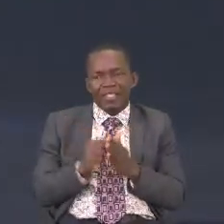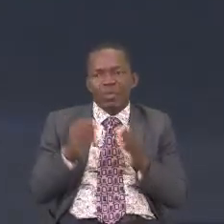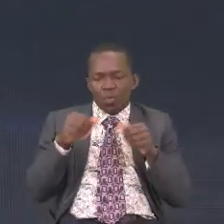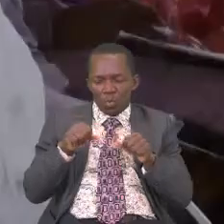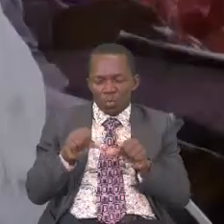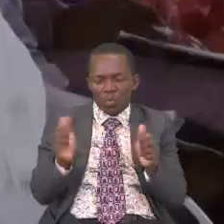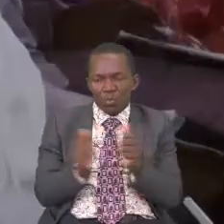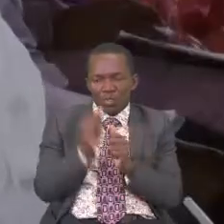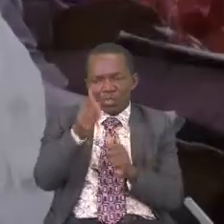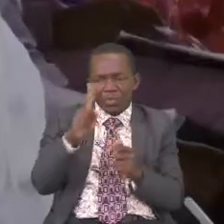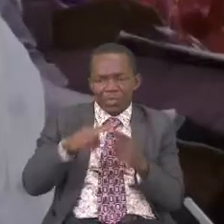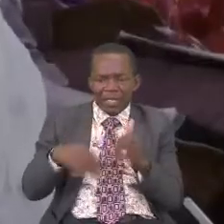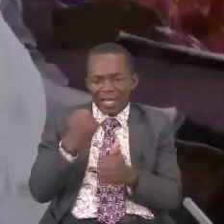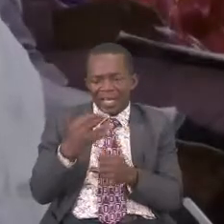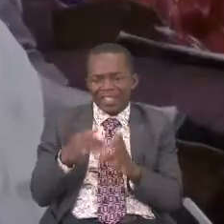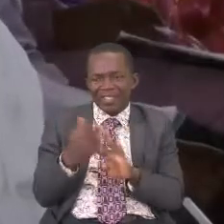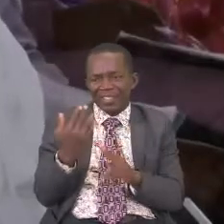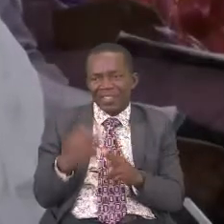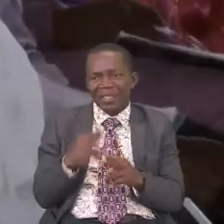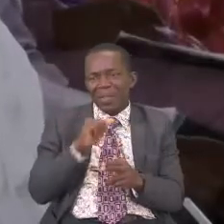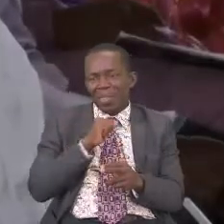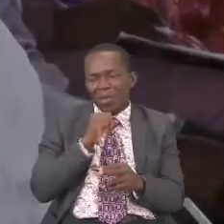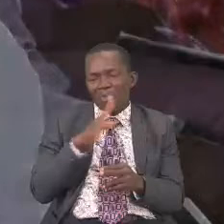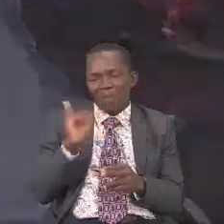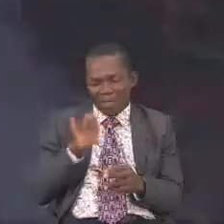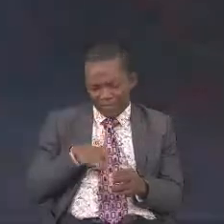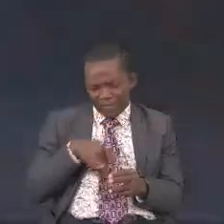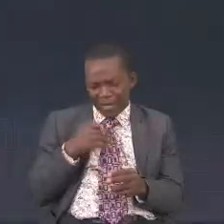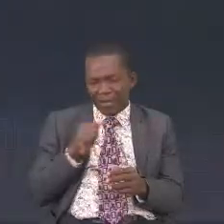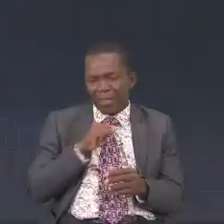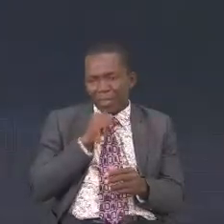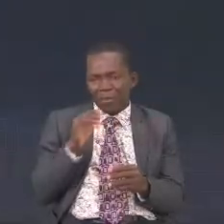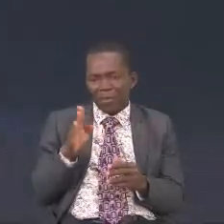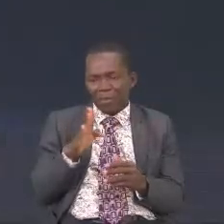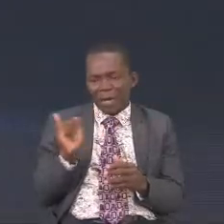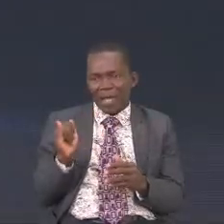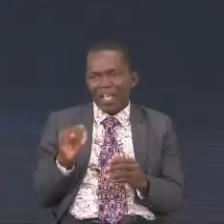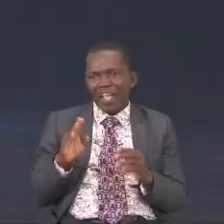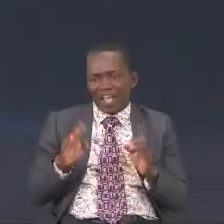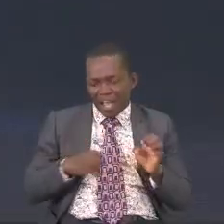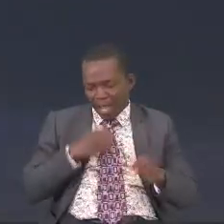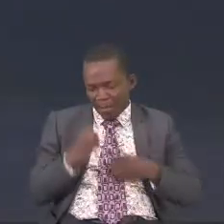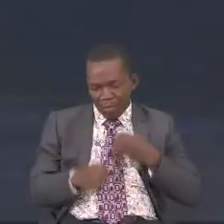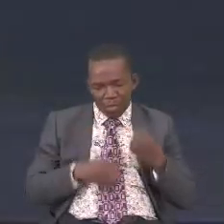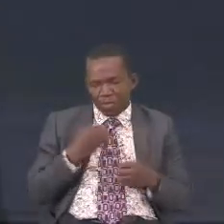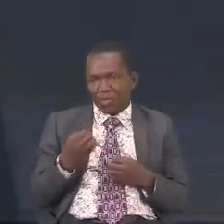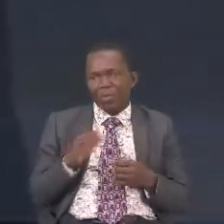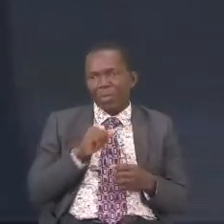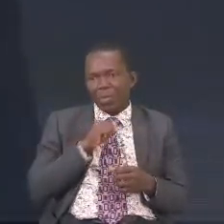in your life. Not by feeling, not by emotion, not by shouting, not